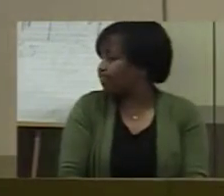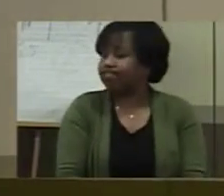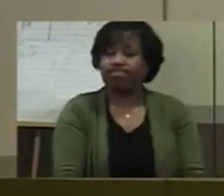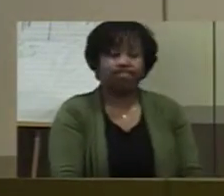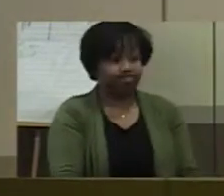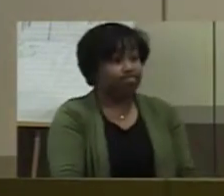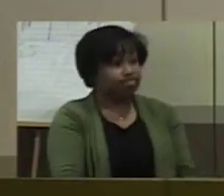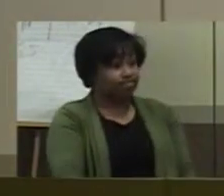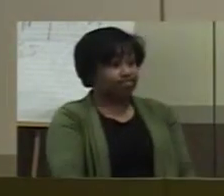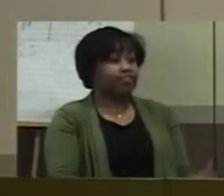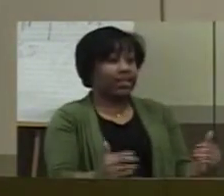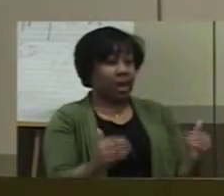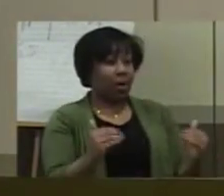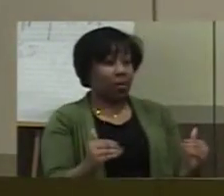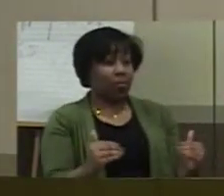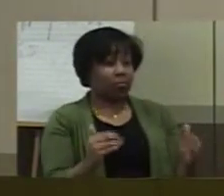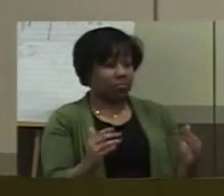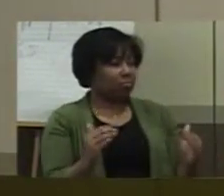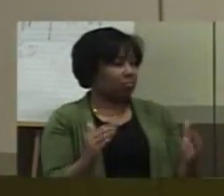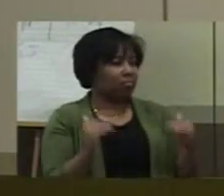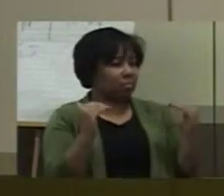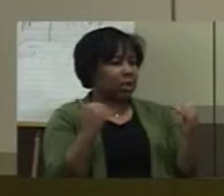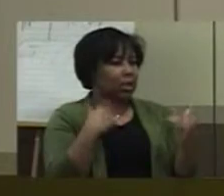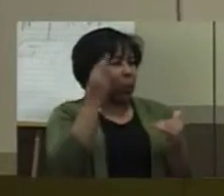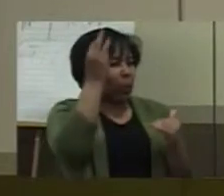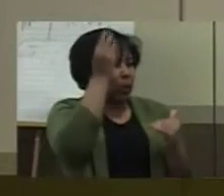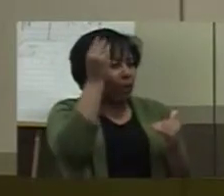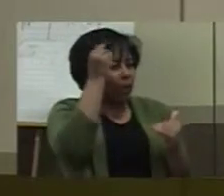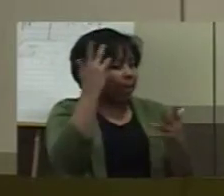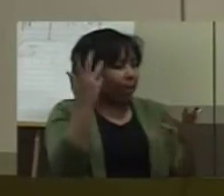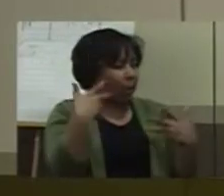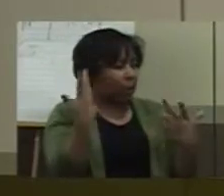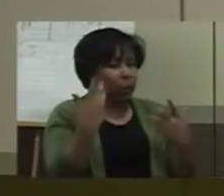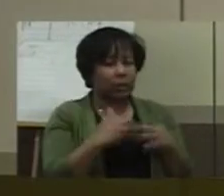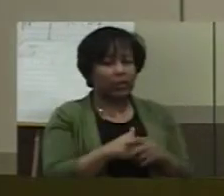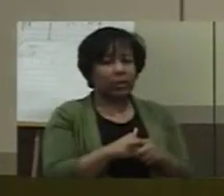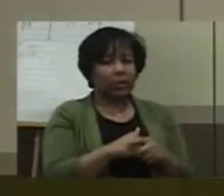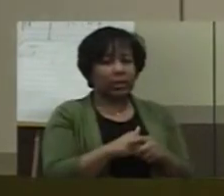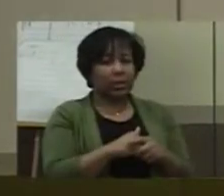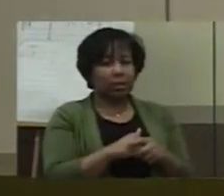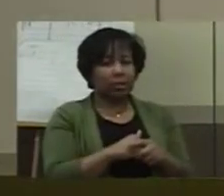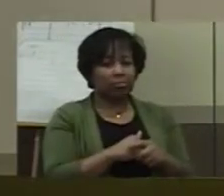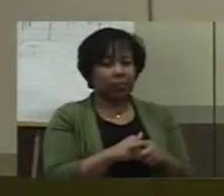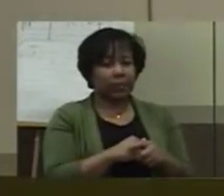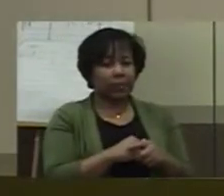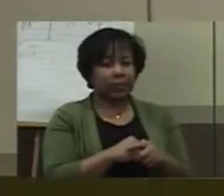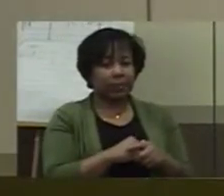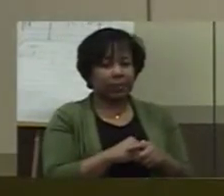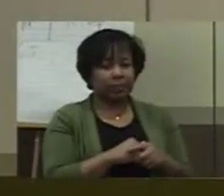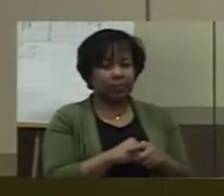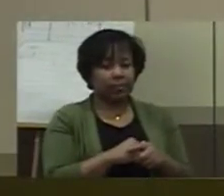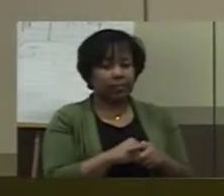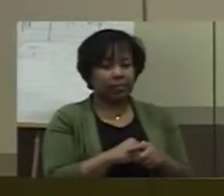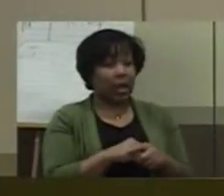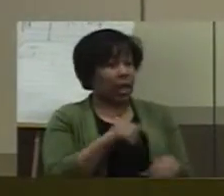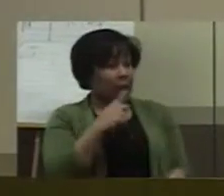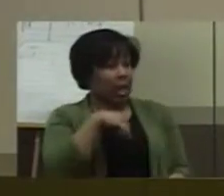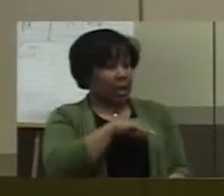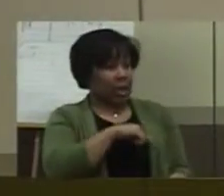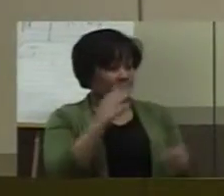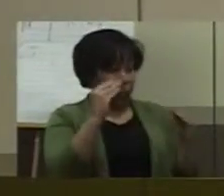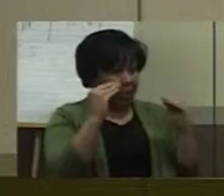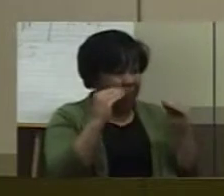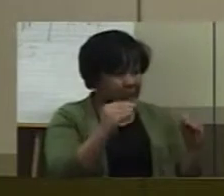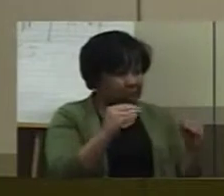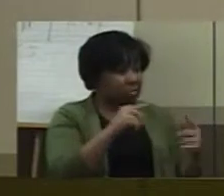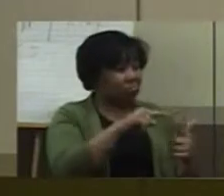So the next thing that we want to think about is, can we teach an